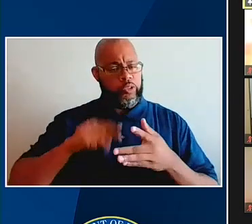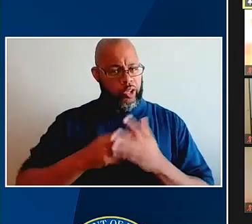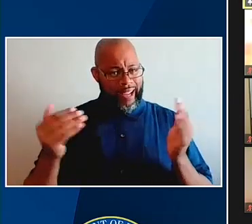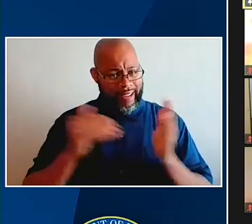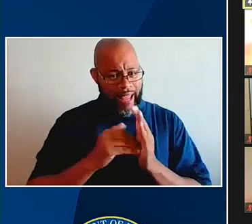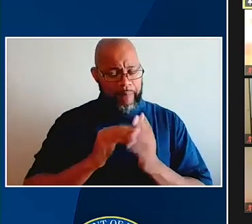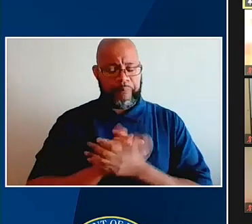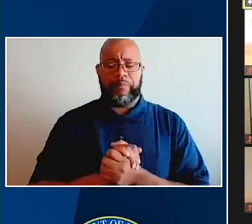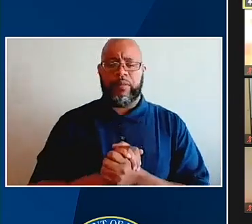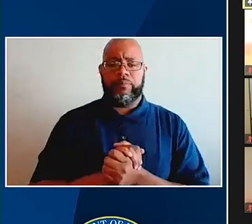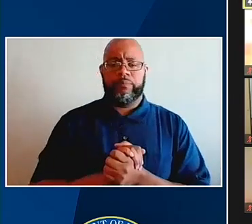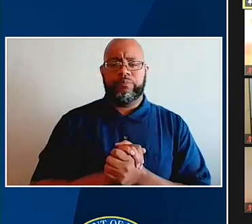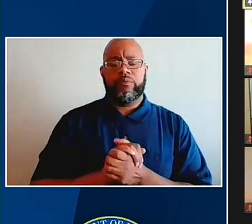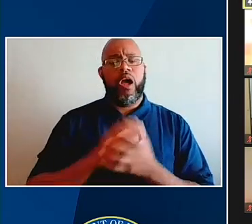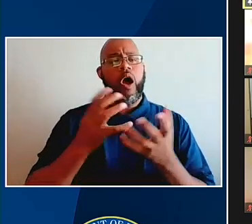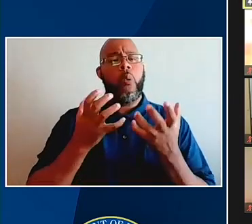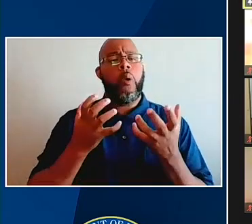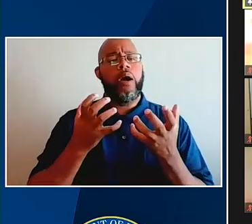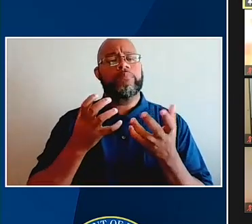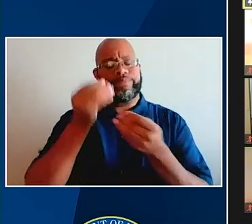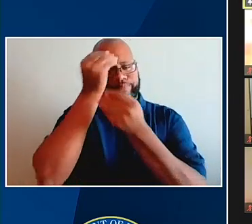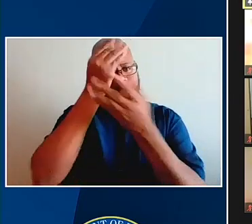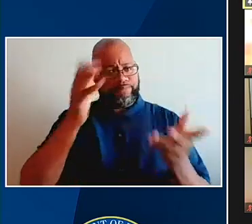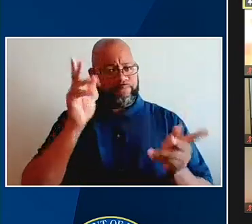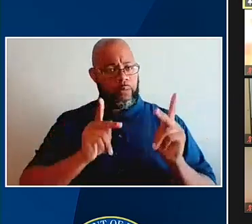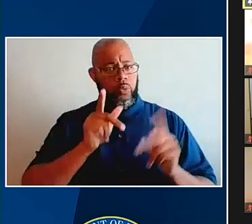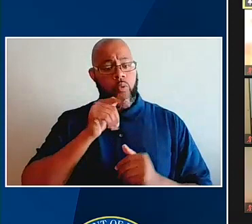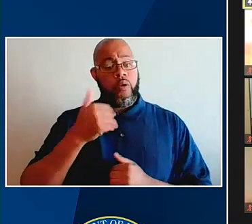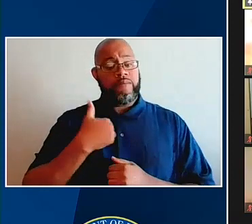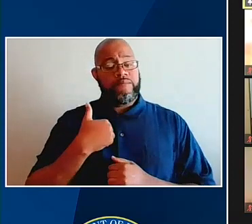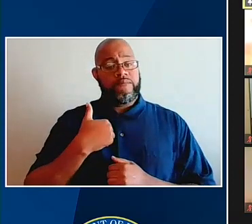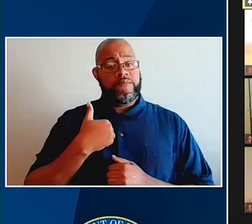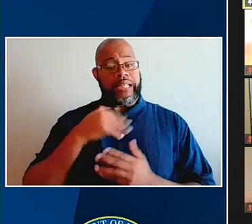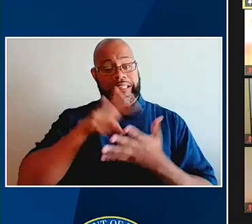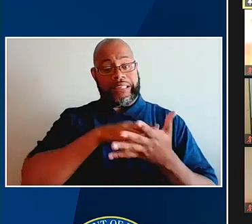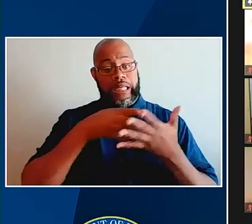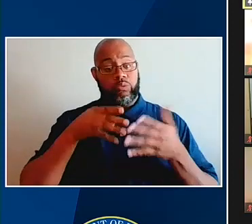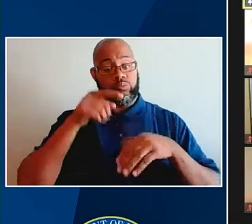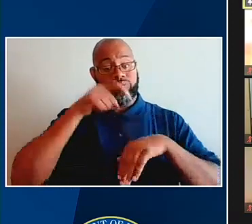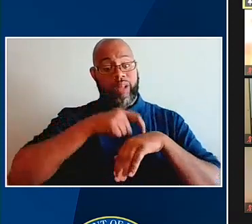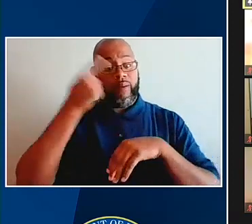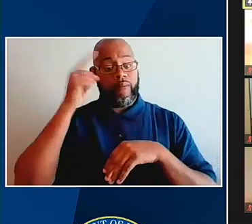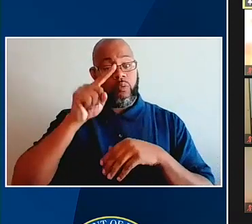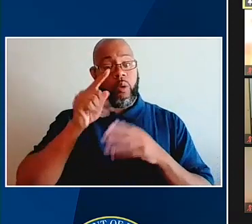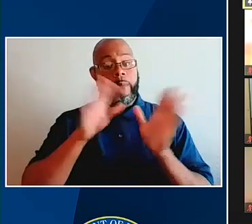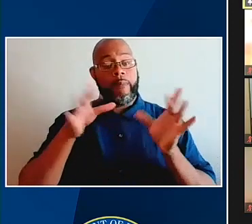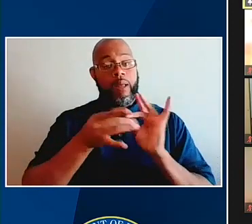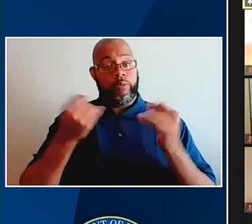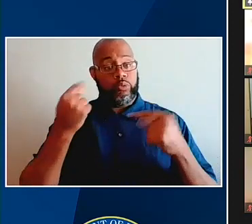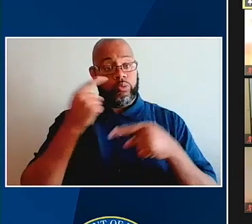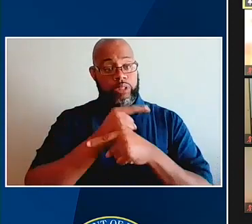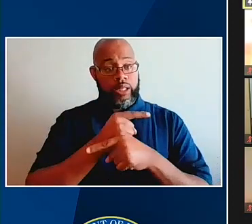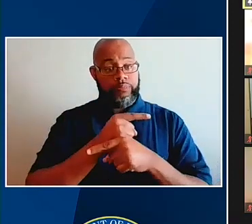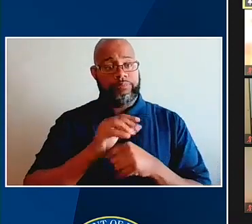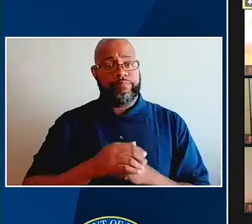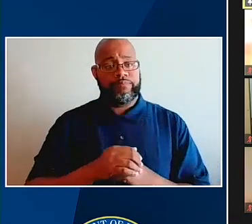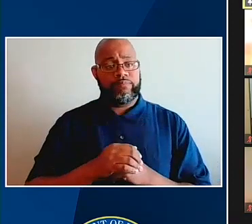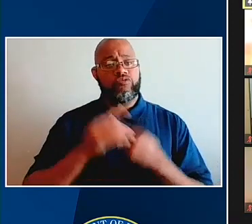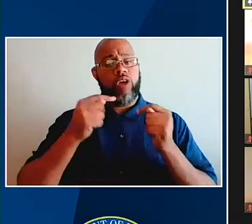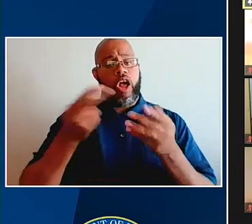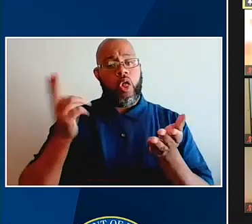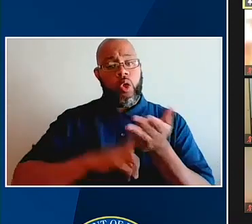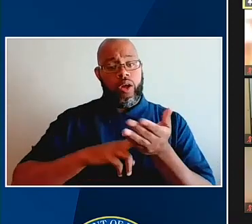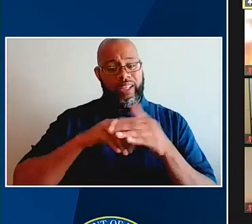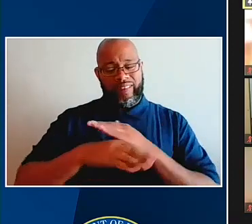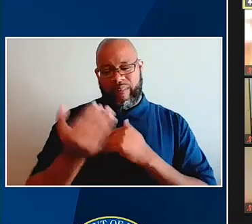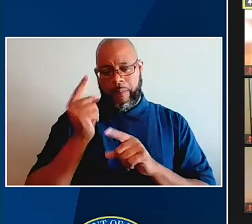again, I do just want to let folks know who do have a scheduled slot for their public comment today to endeavor to log on